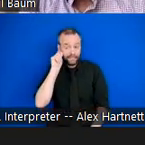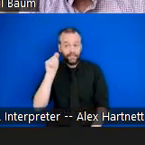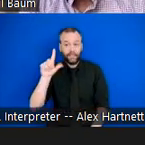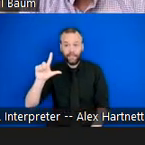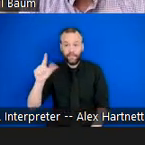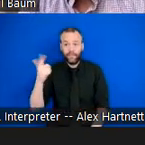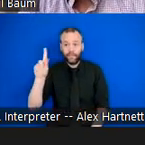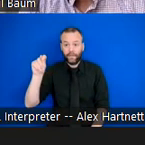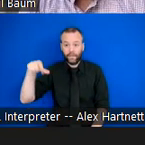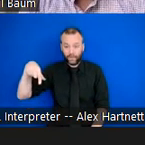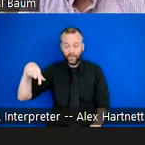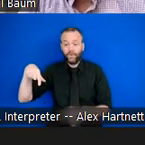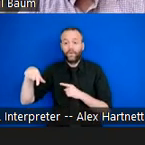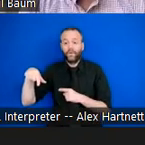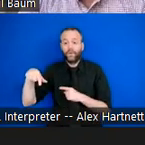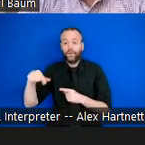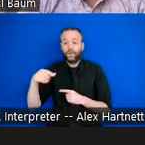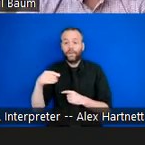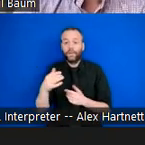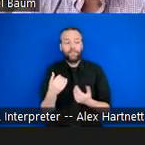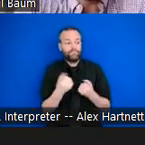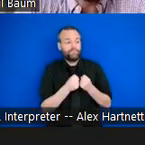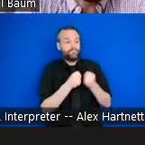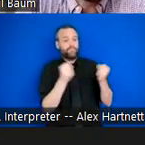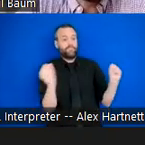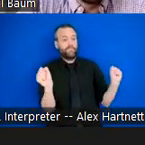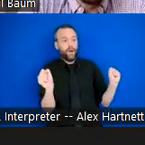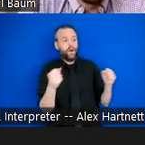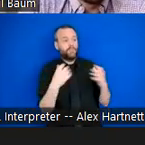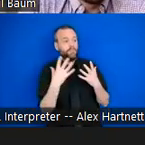not heard, if they're not affirmed, if they're not validated?